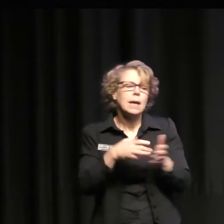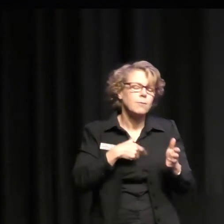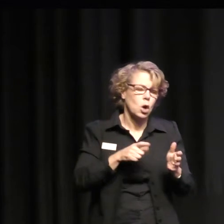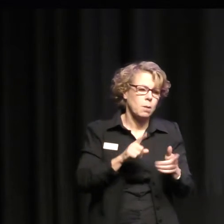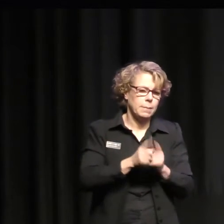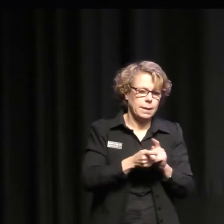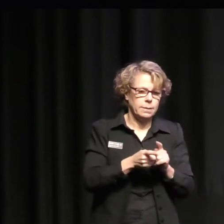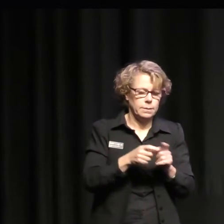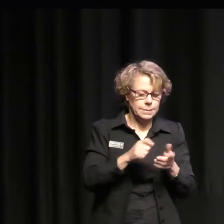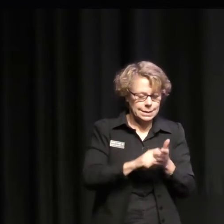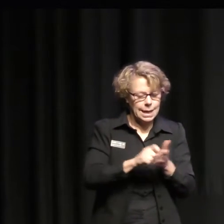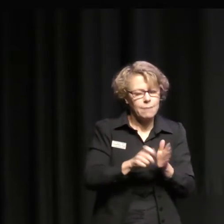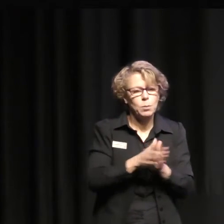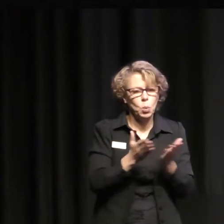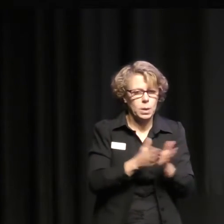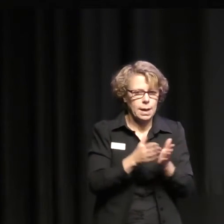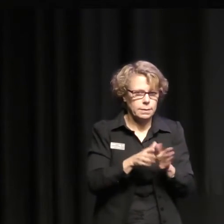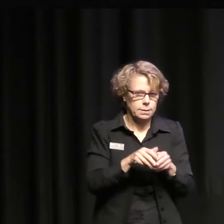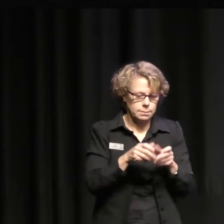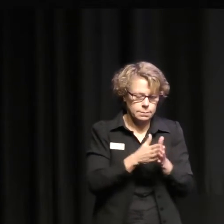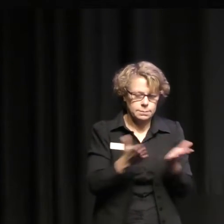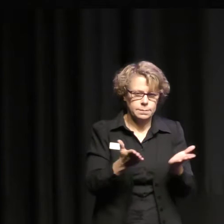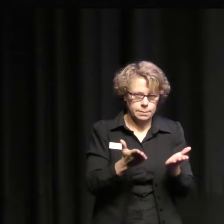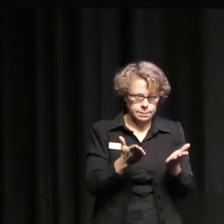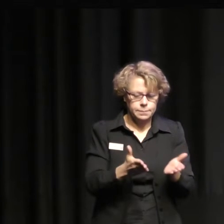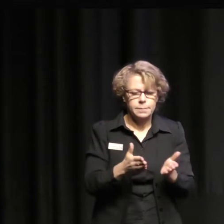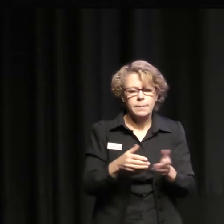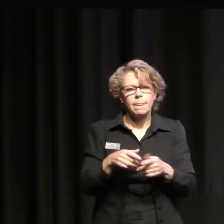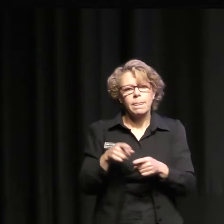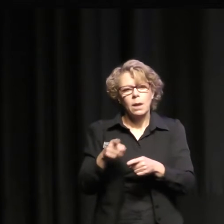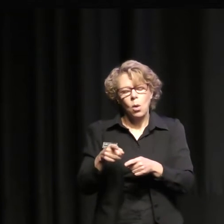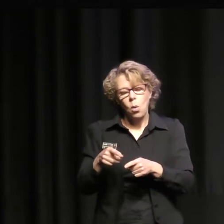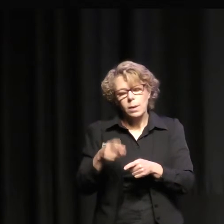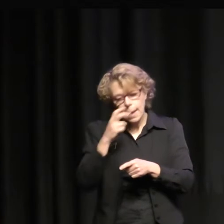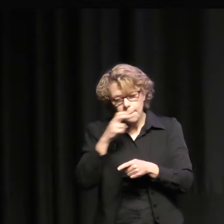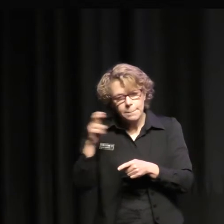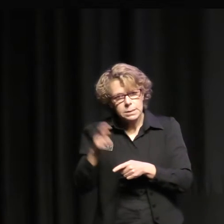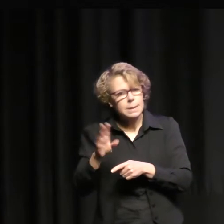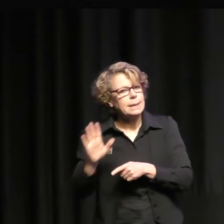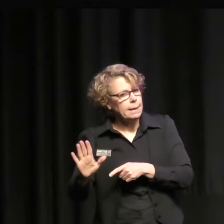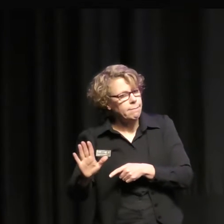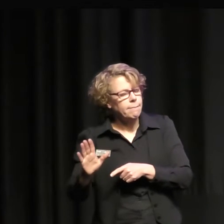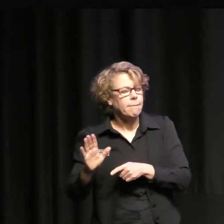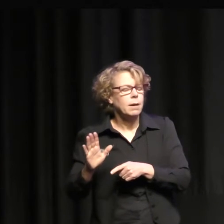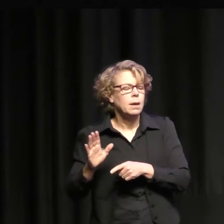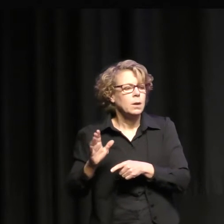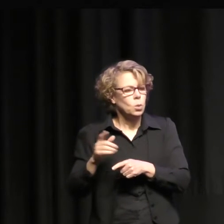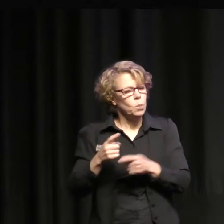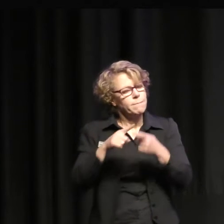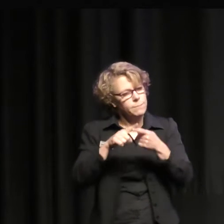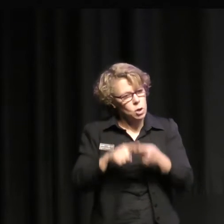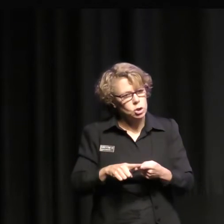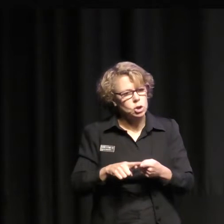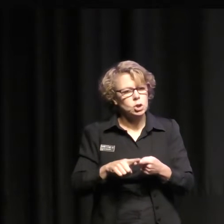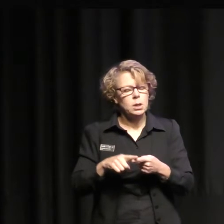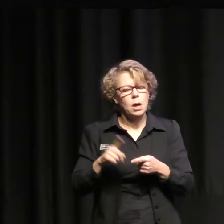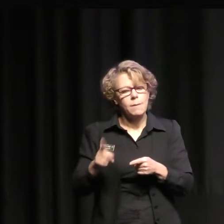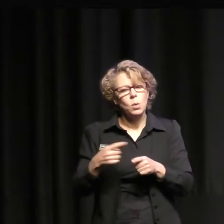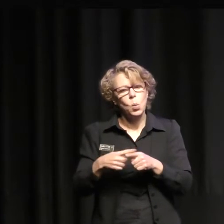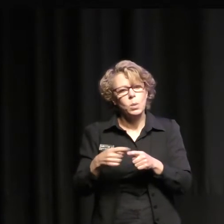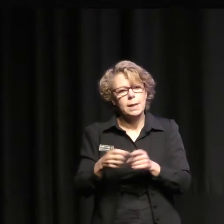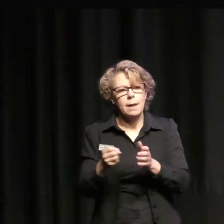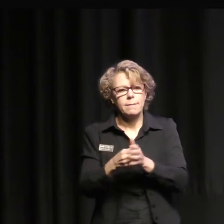Charter. And the perspective of the Precariat means, first of all, the Enlightenment values